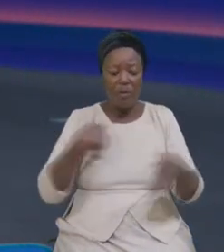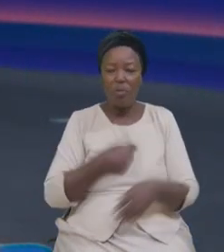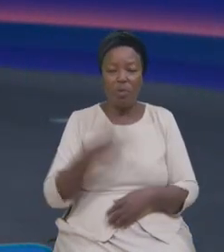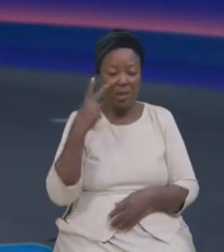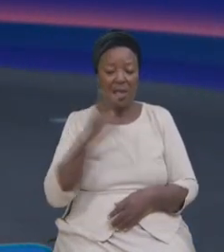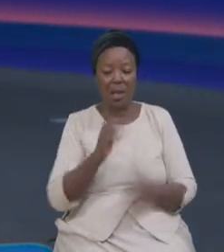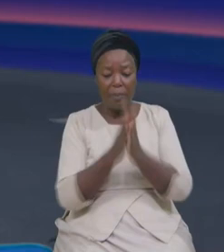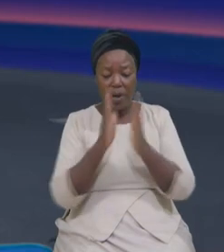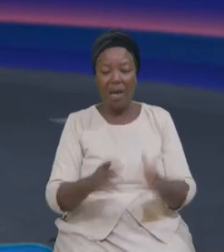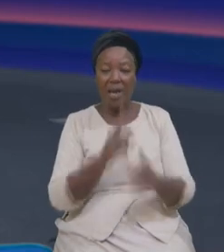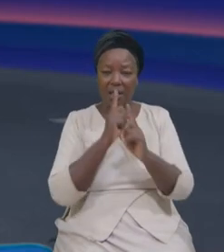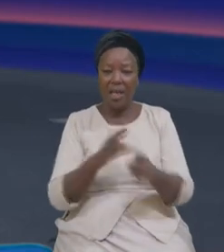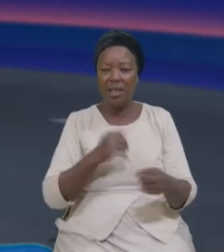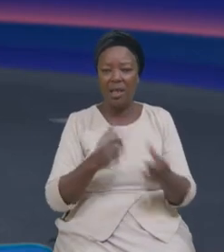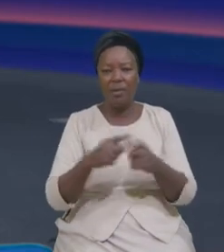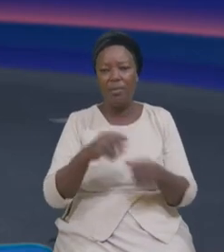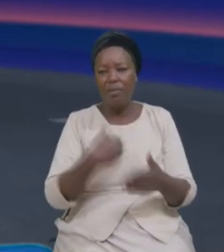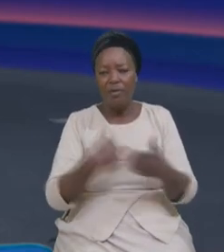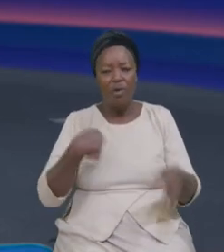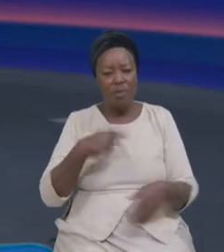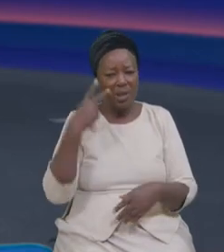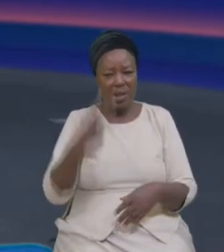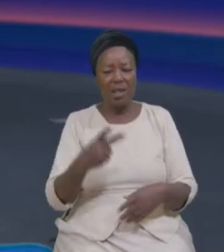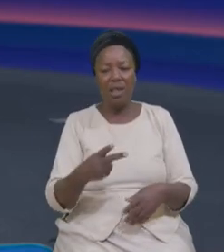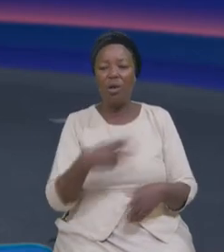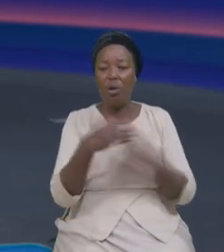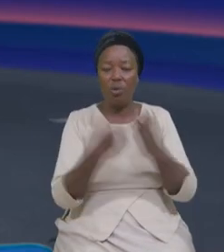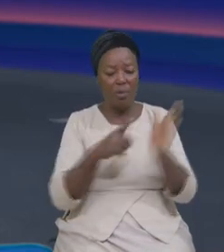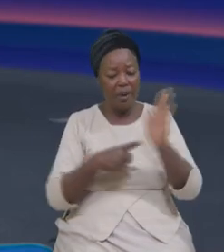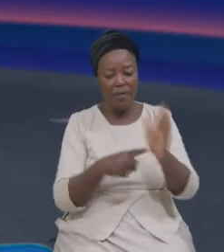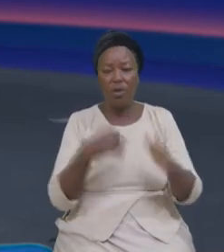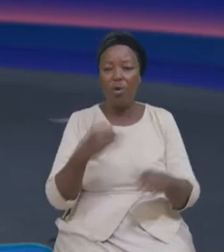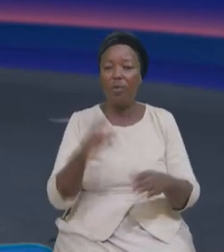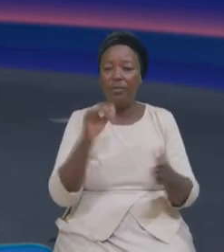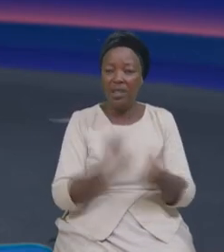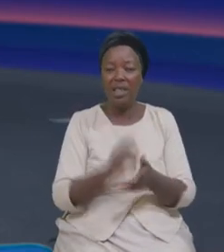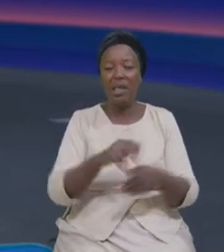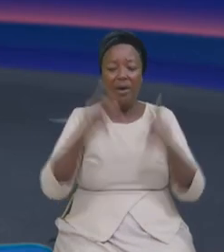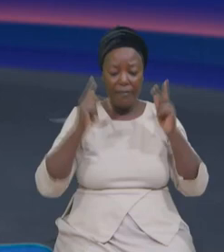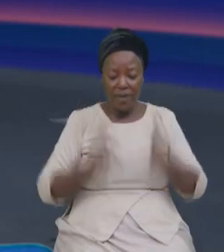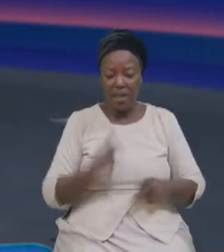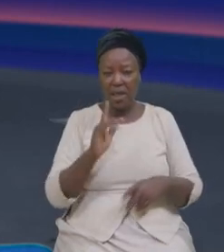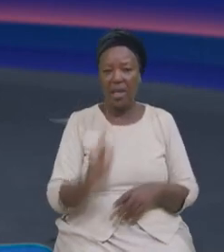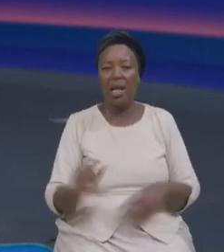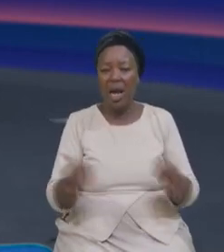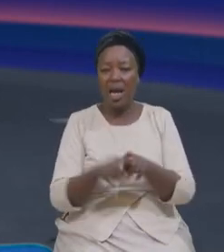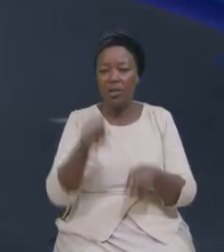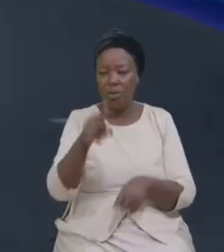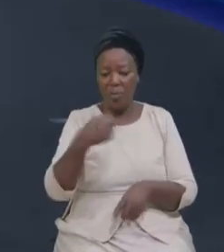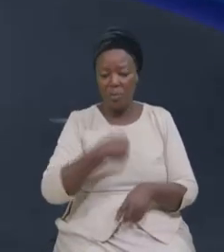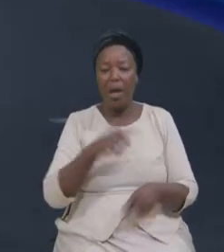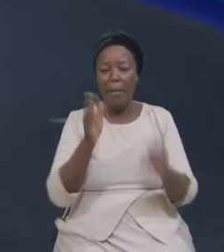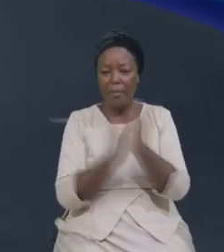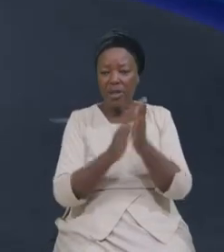and before we see any manifestation, physical or visible, as we praise the Lord, as we glorify the